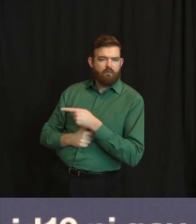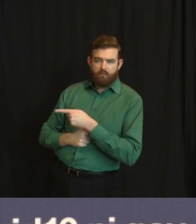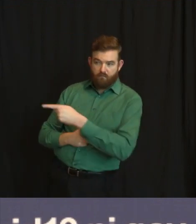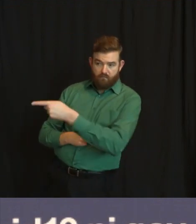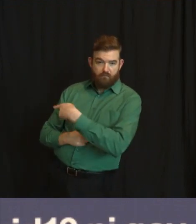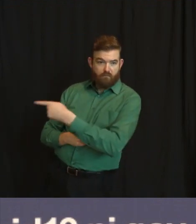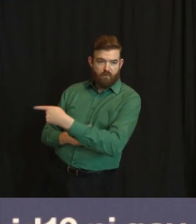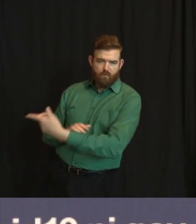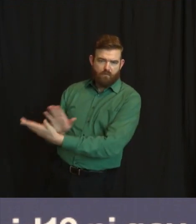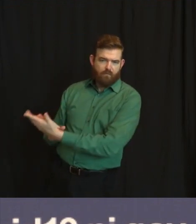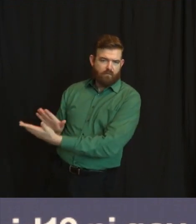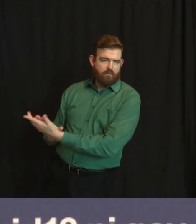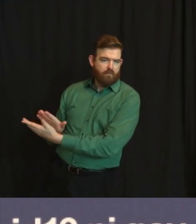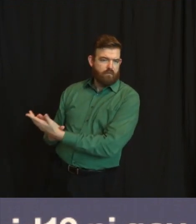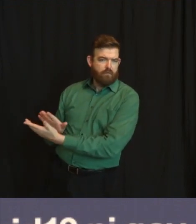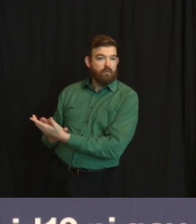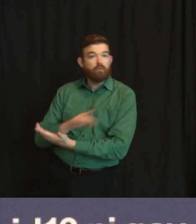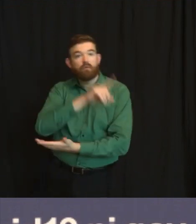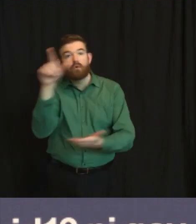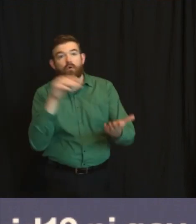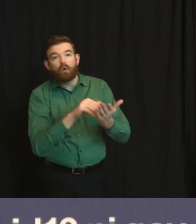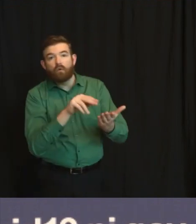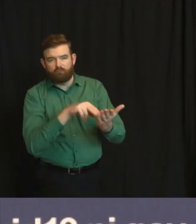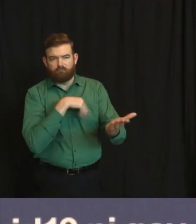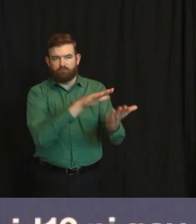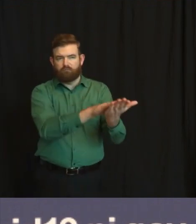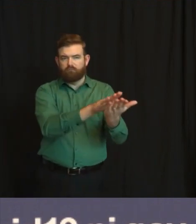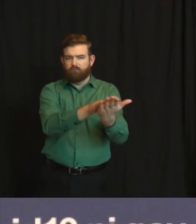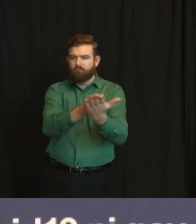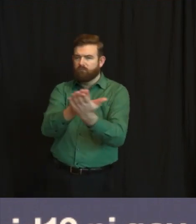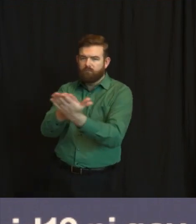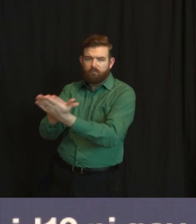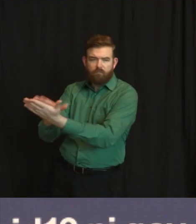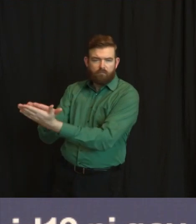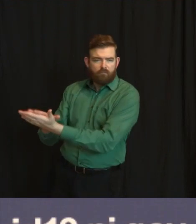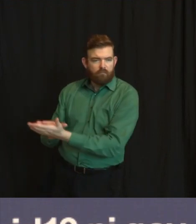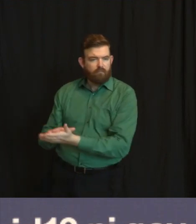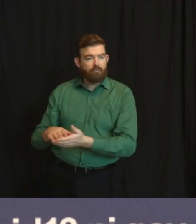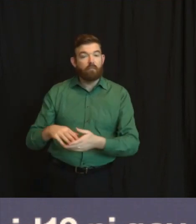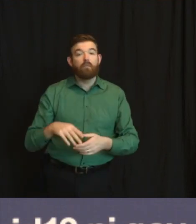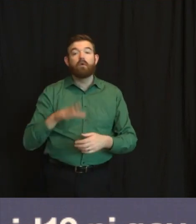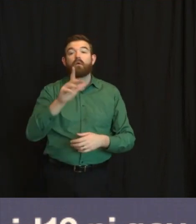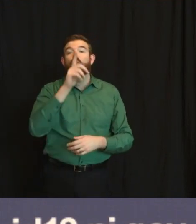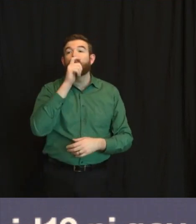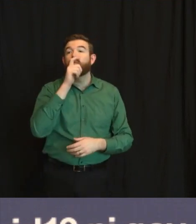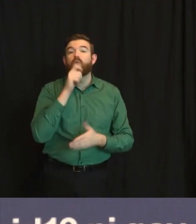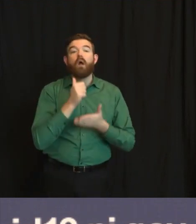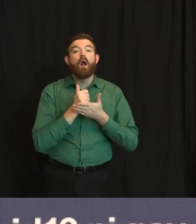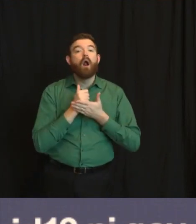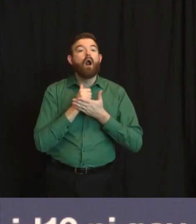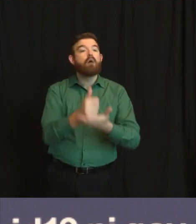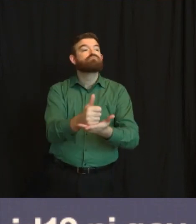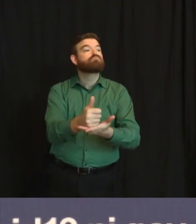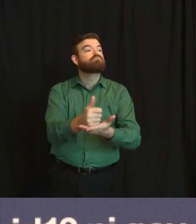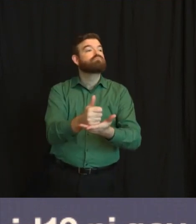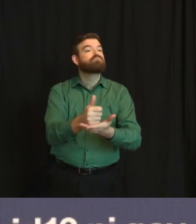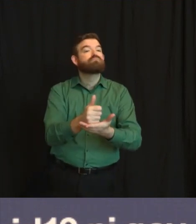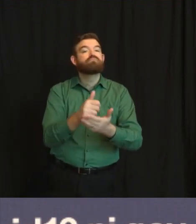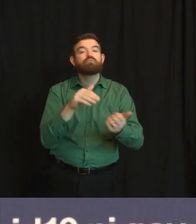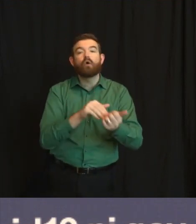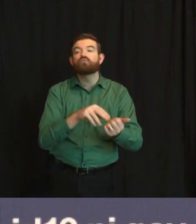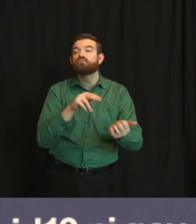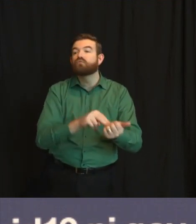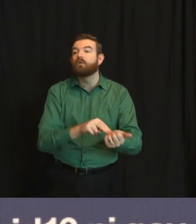healthcare workers. But the biggest factor is what you're doing. I mean, literally, that is leading to the lower number of hospitalizations. It wasn't that